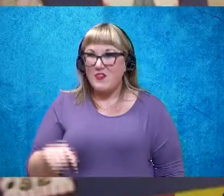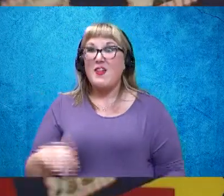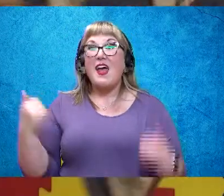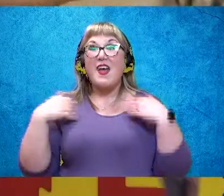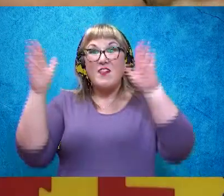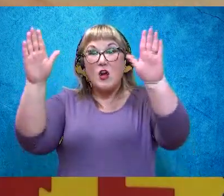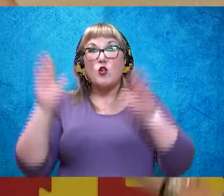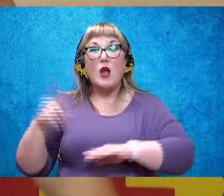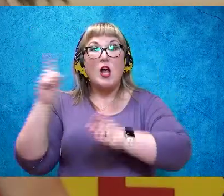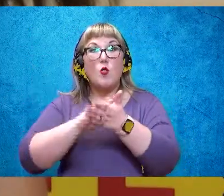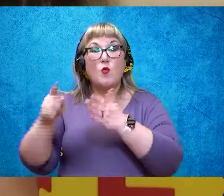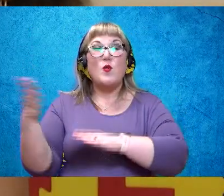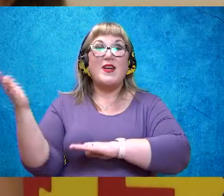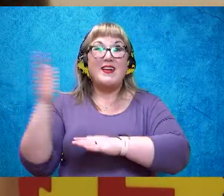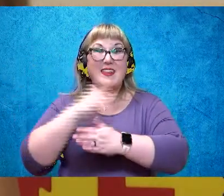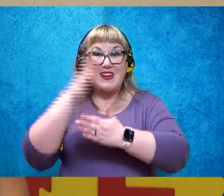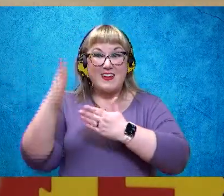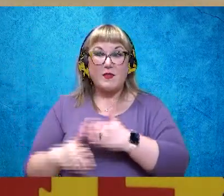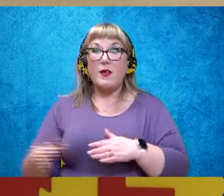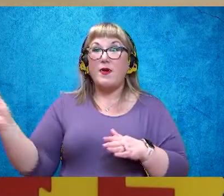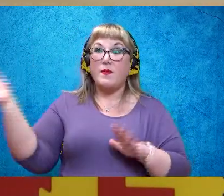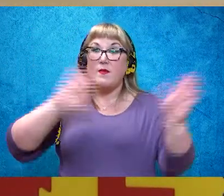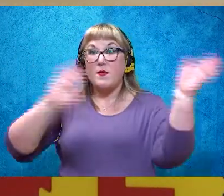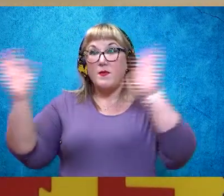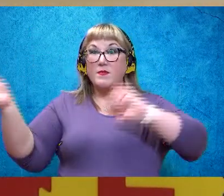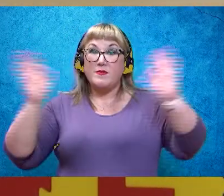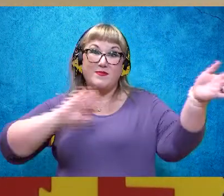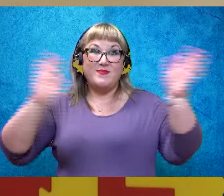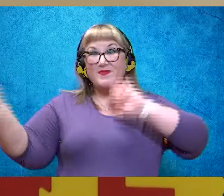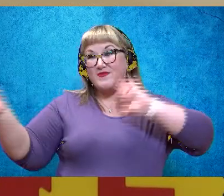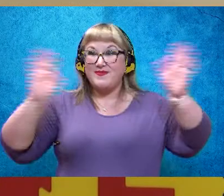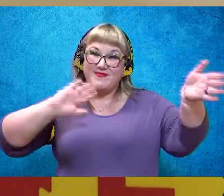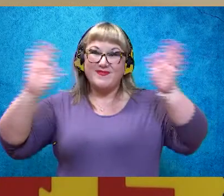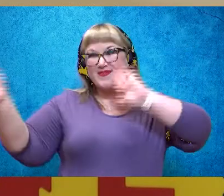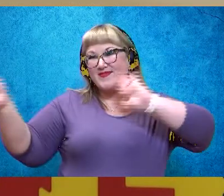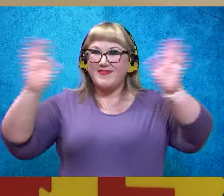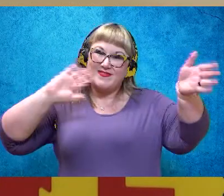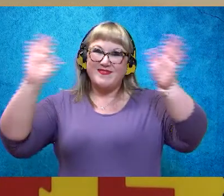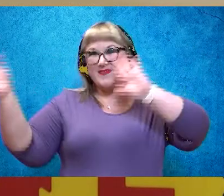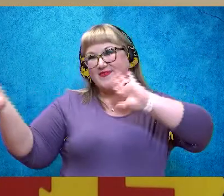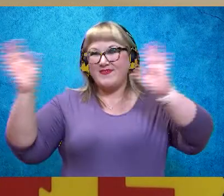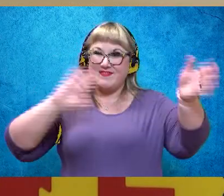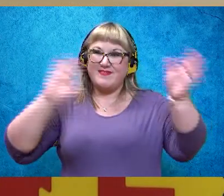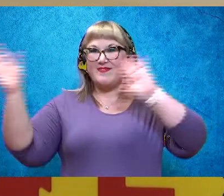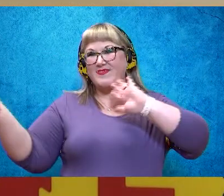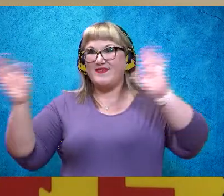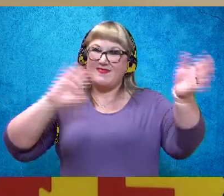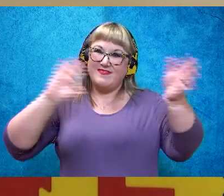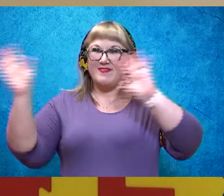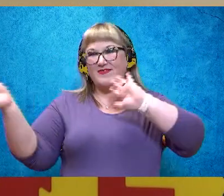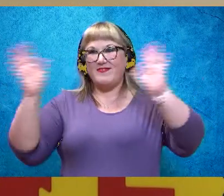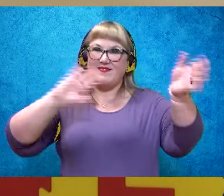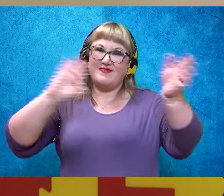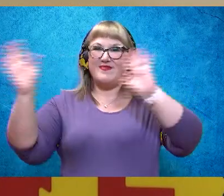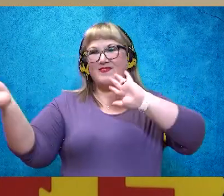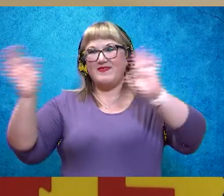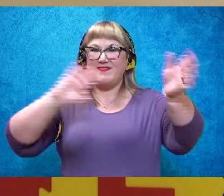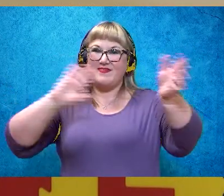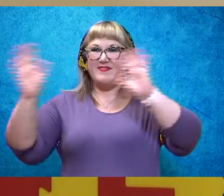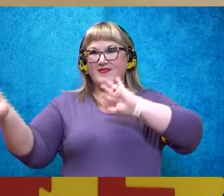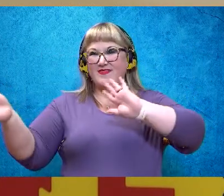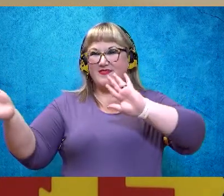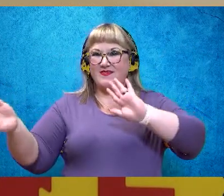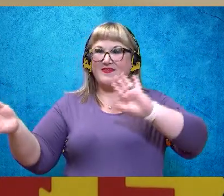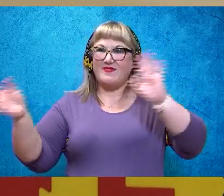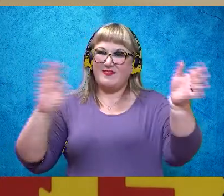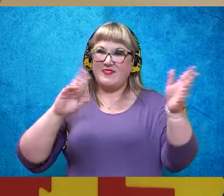weekend. Everybody wave and sing goodbye. Everybody wave and sing goodbye. Everybody wave and sing